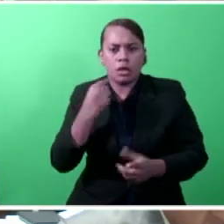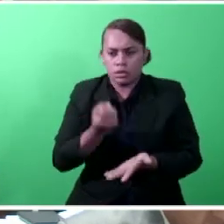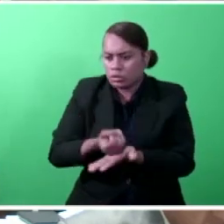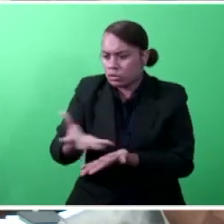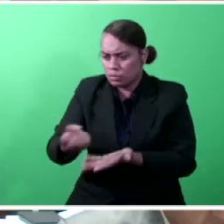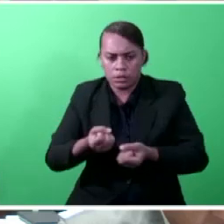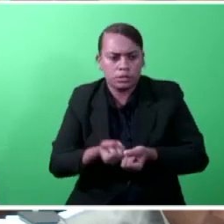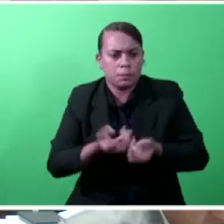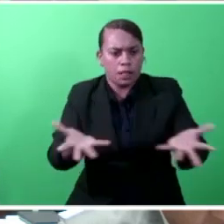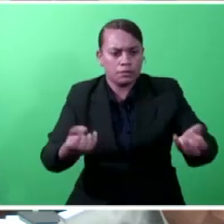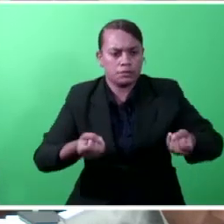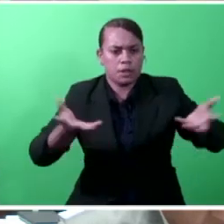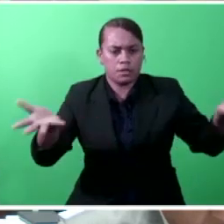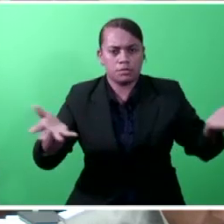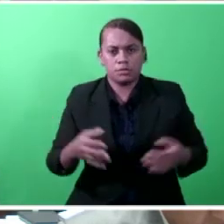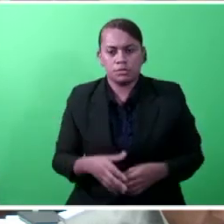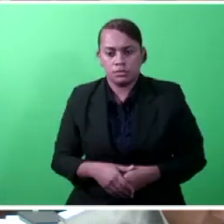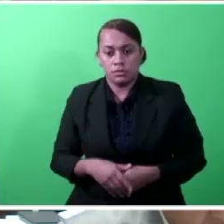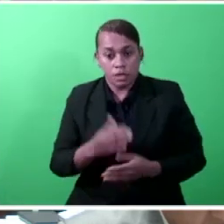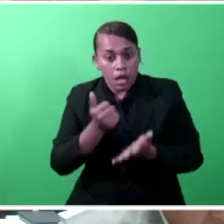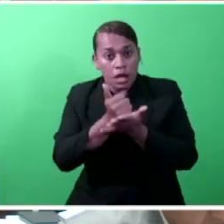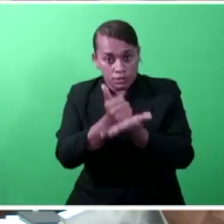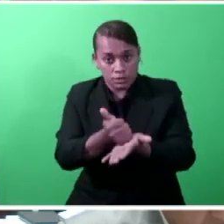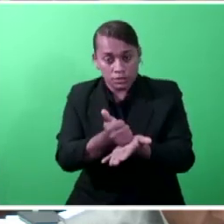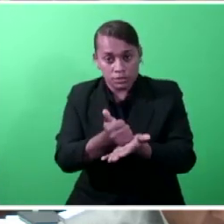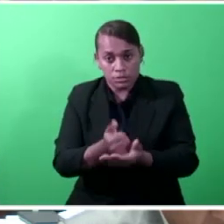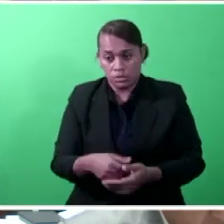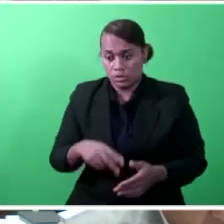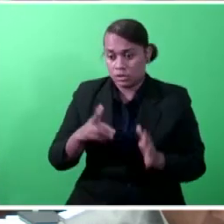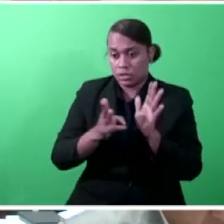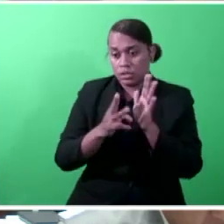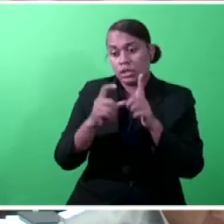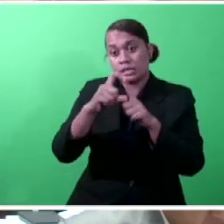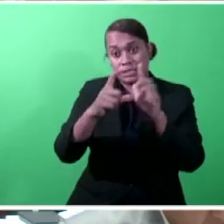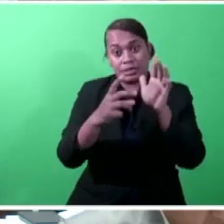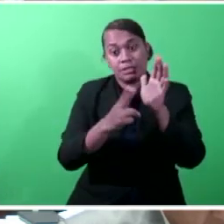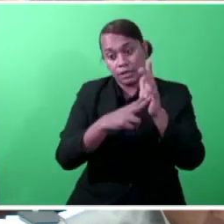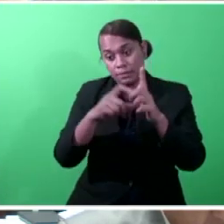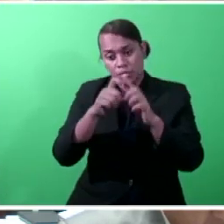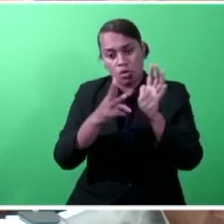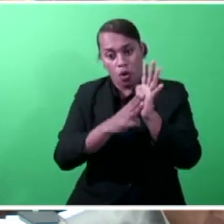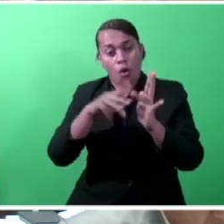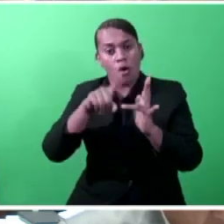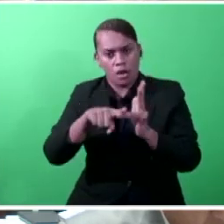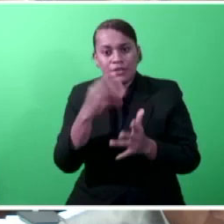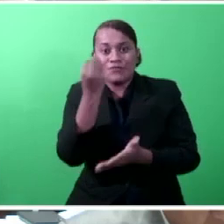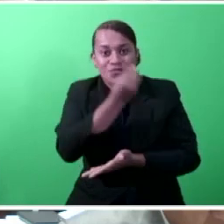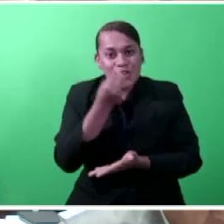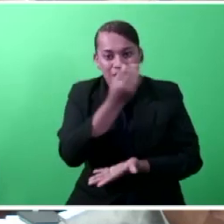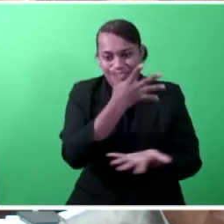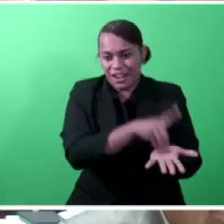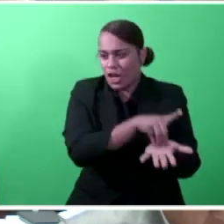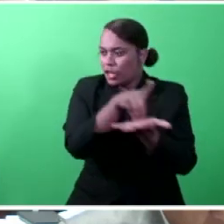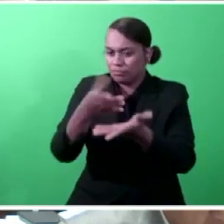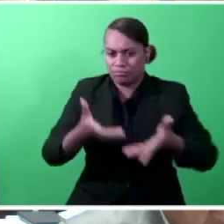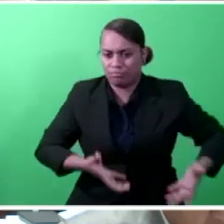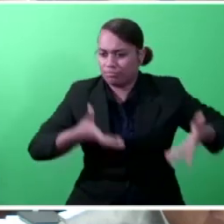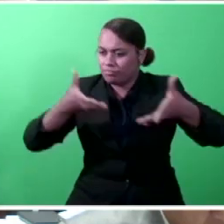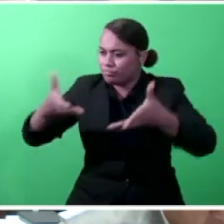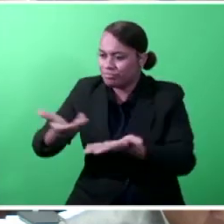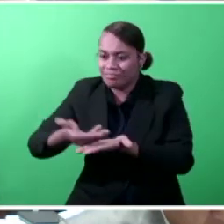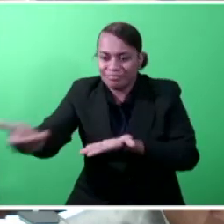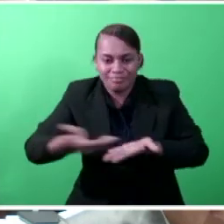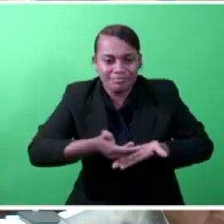sir, this assistance enabled the NDMO to supply food rations to the respective centres and mobilize a detailed